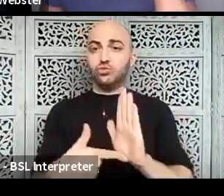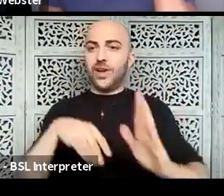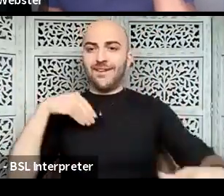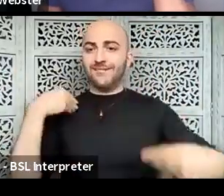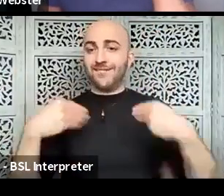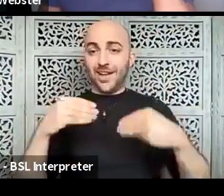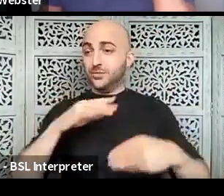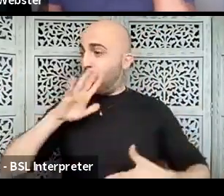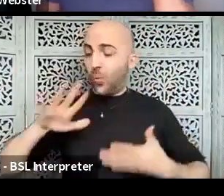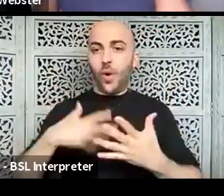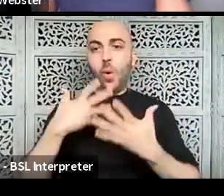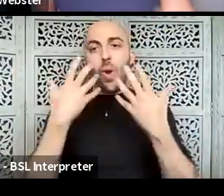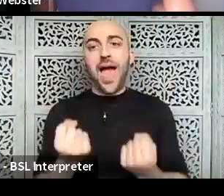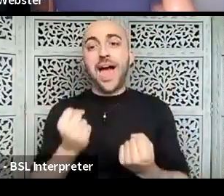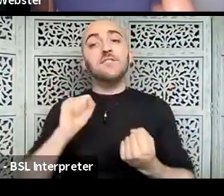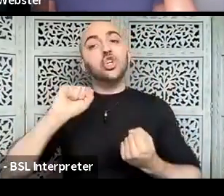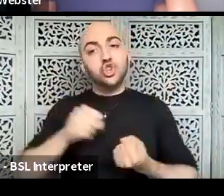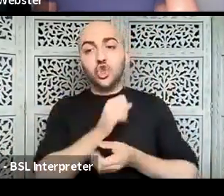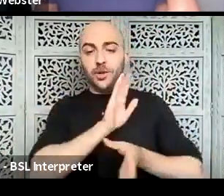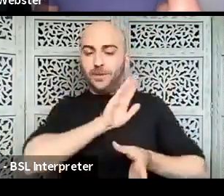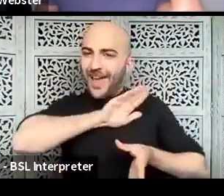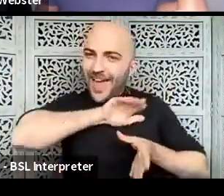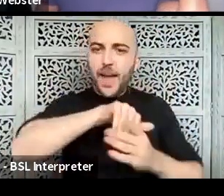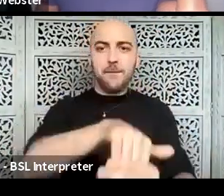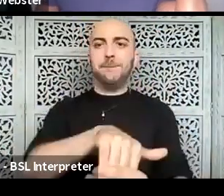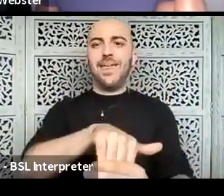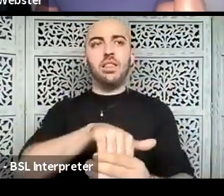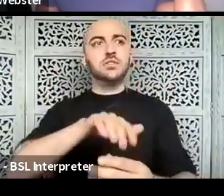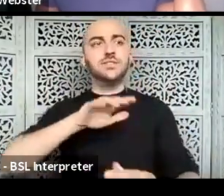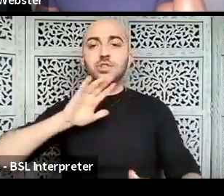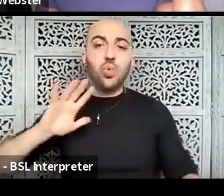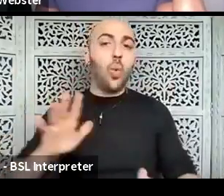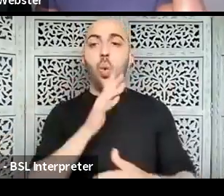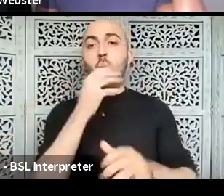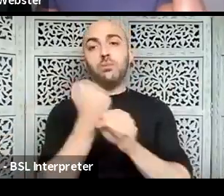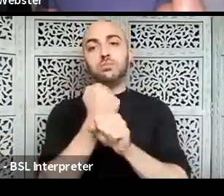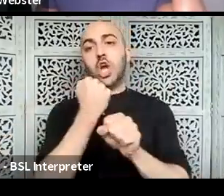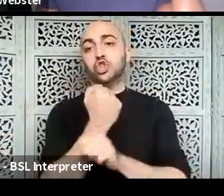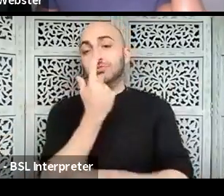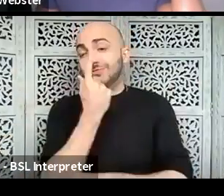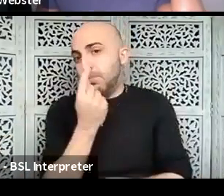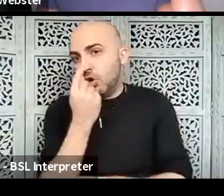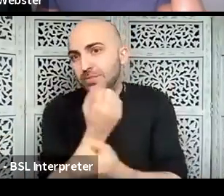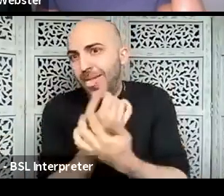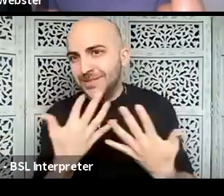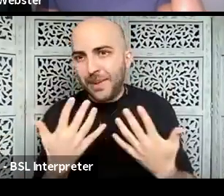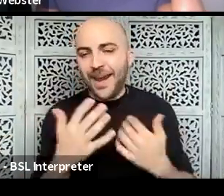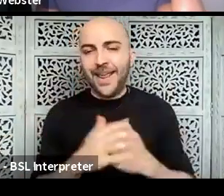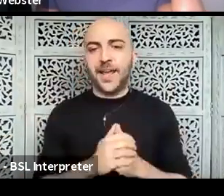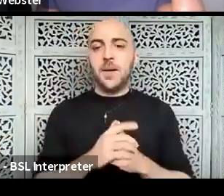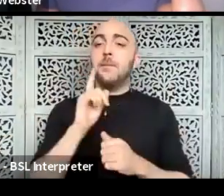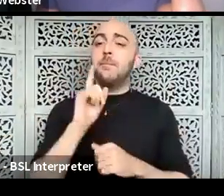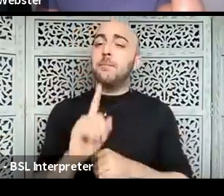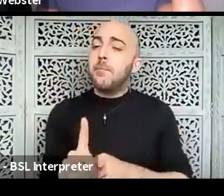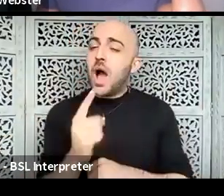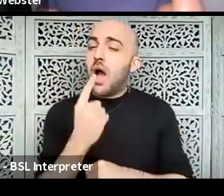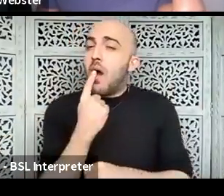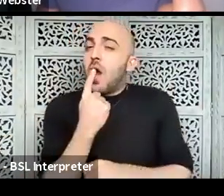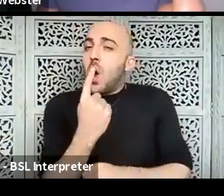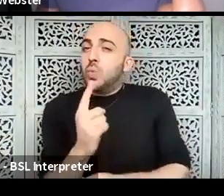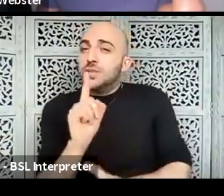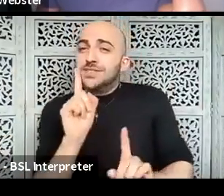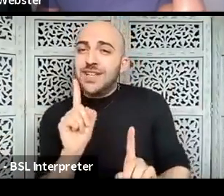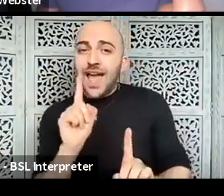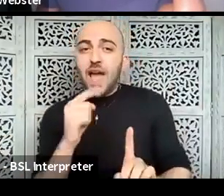have that maybe should now be inbuilt into as many productions as possible. But what I will say is that